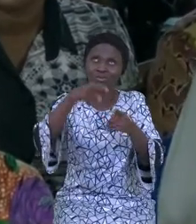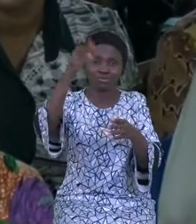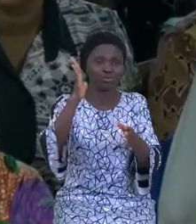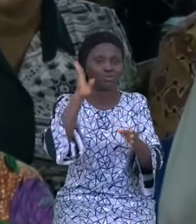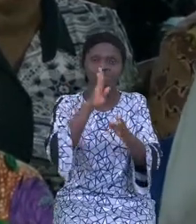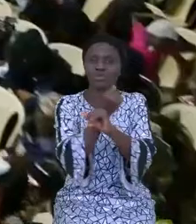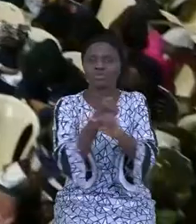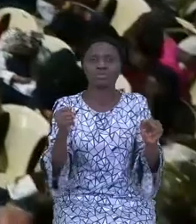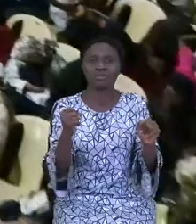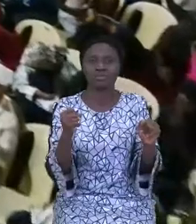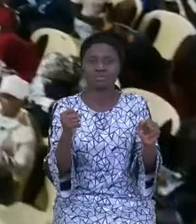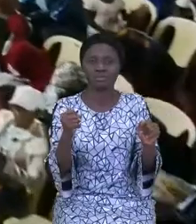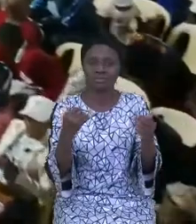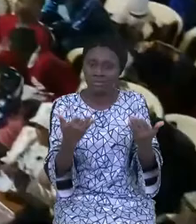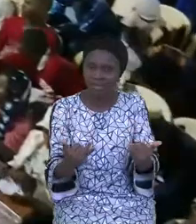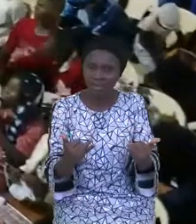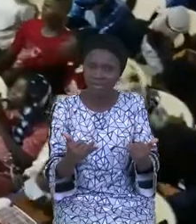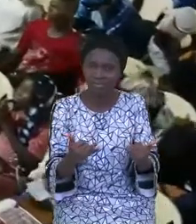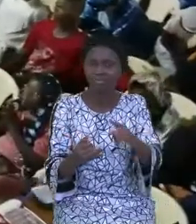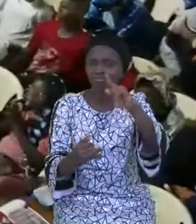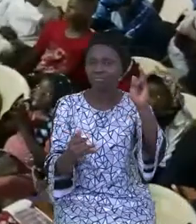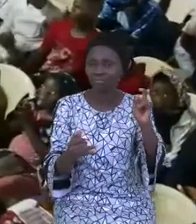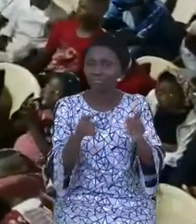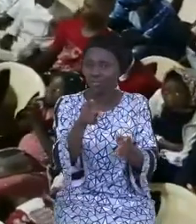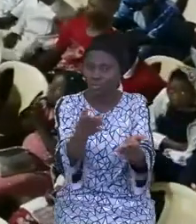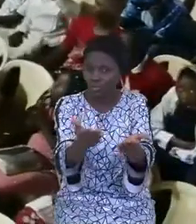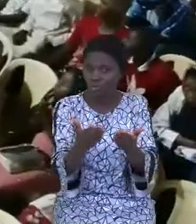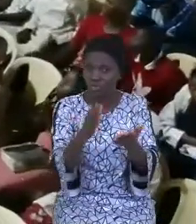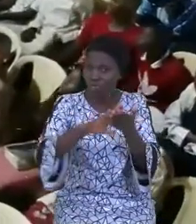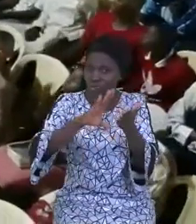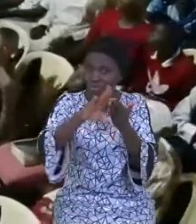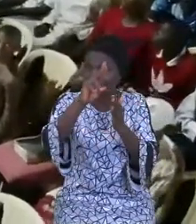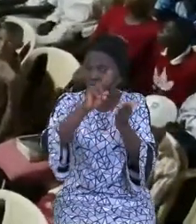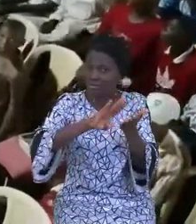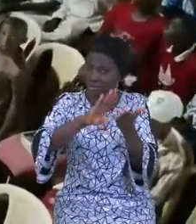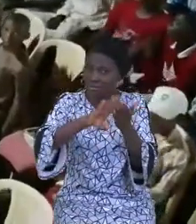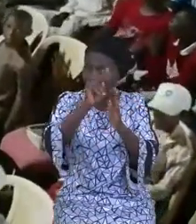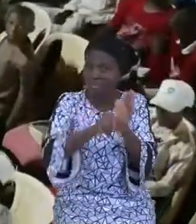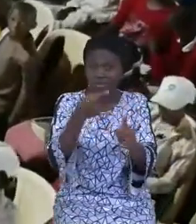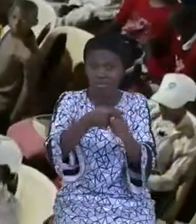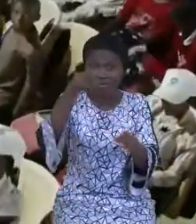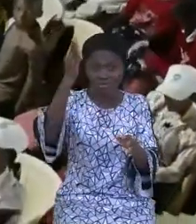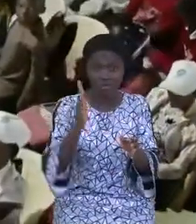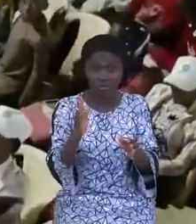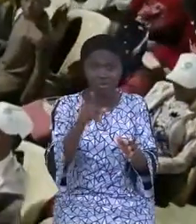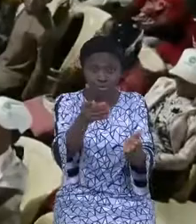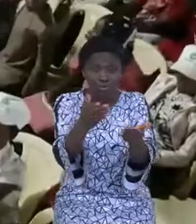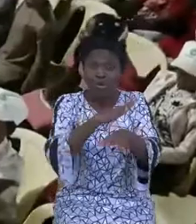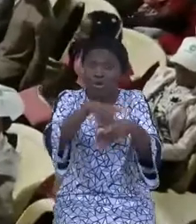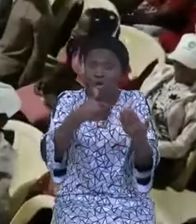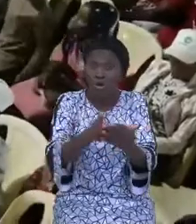closed. You want forgiveness from the Lord? You want all your condemnation, all